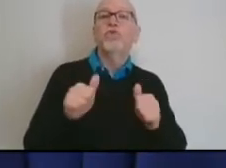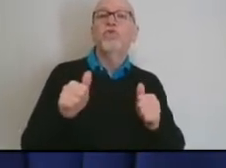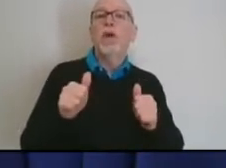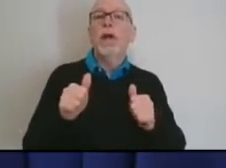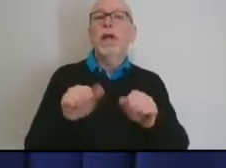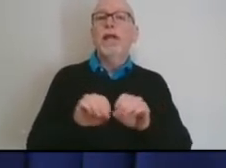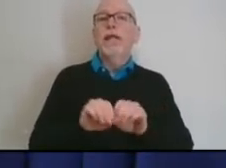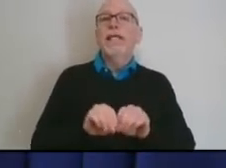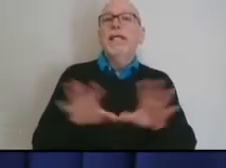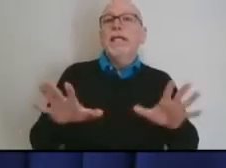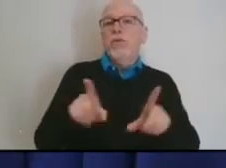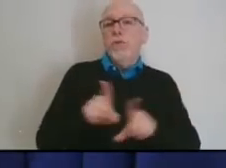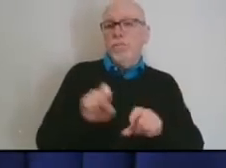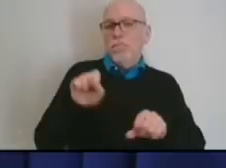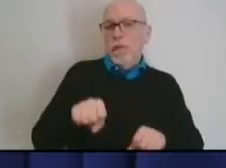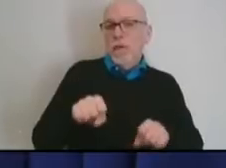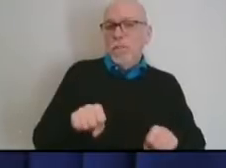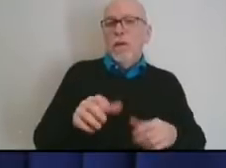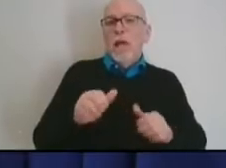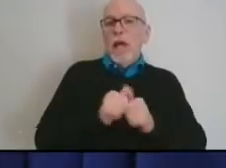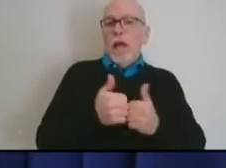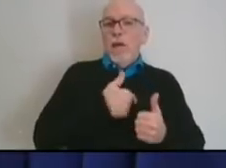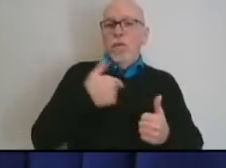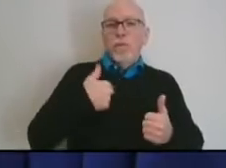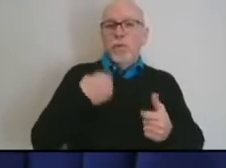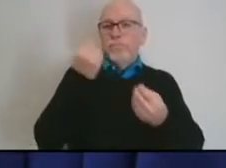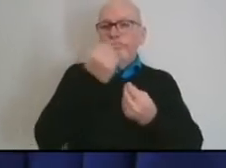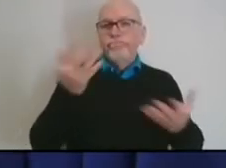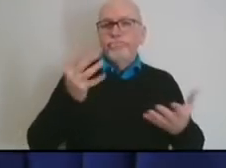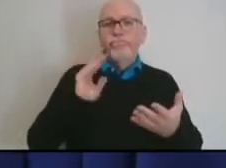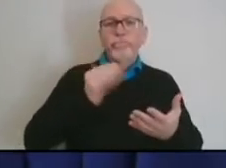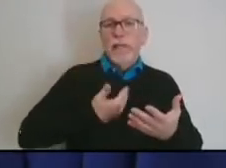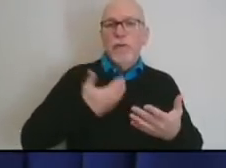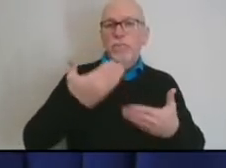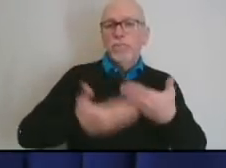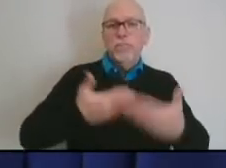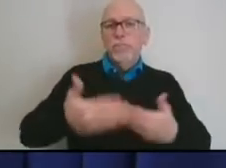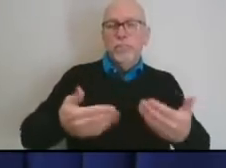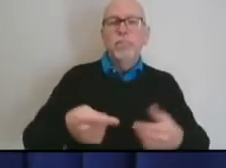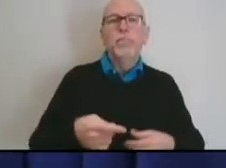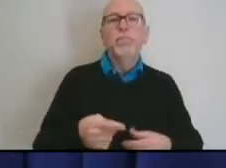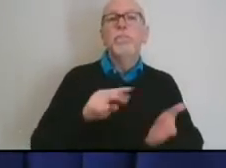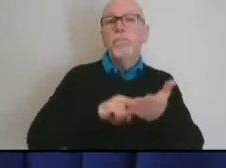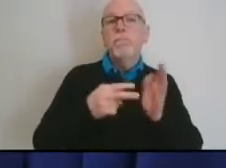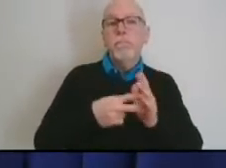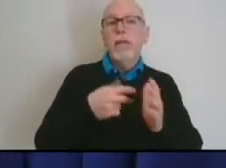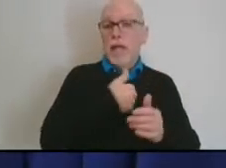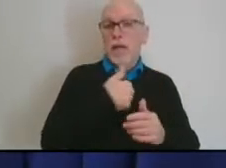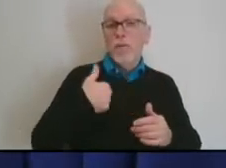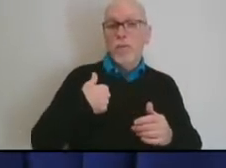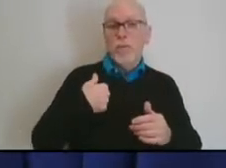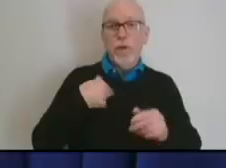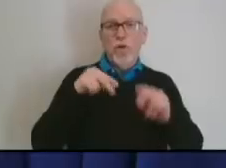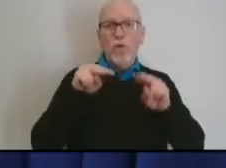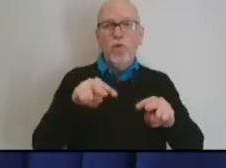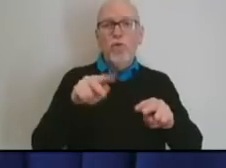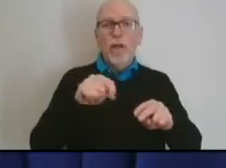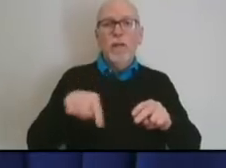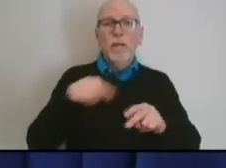clear as we can about how we articulate our path going forward. That being that we are looking at the folks who